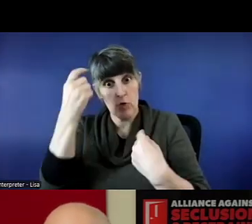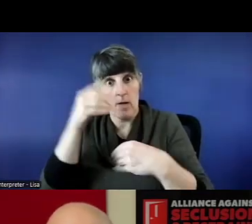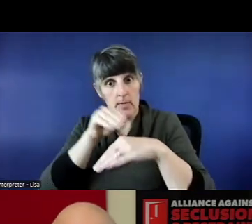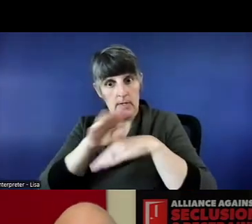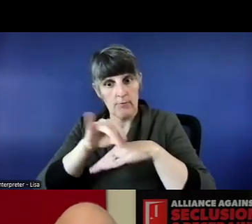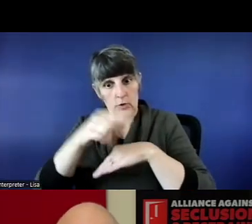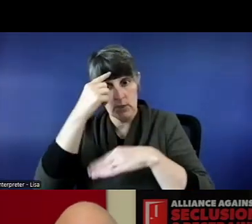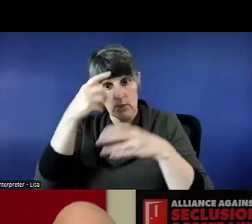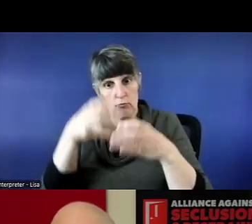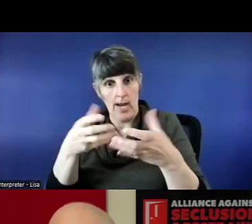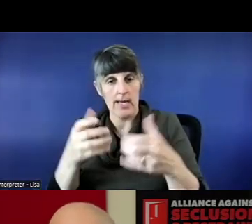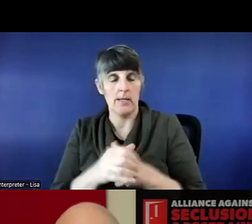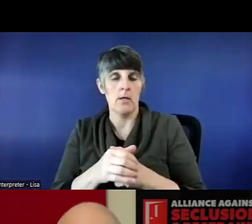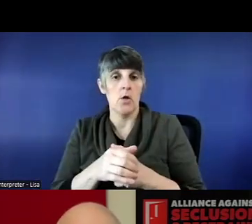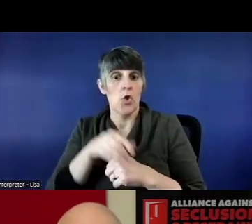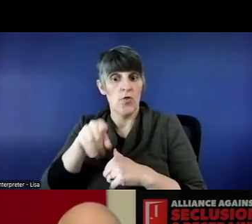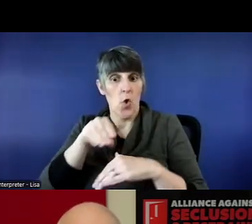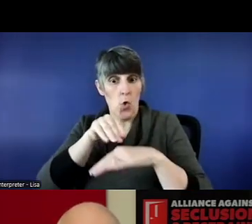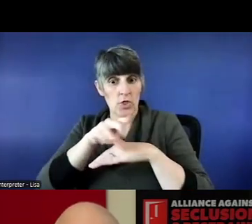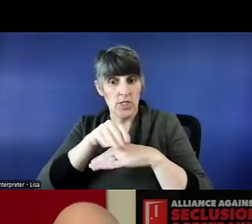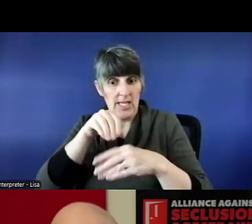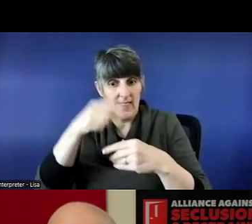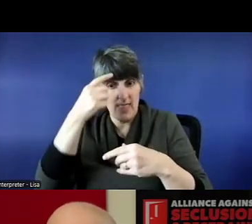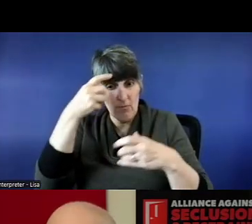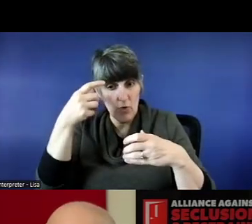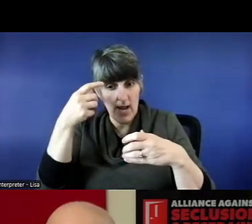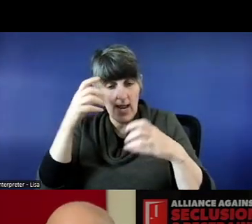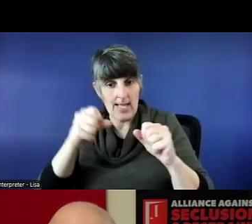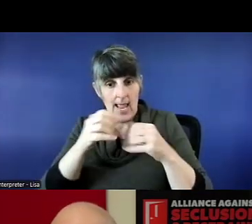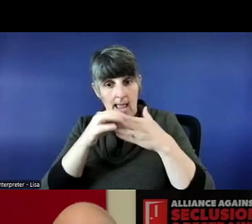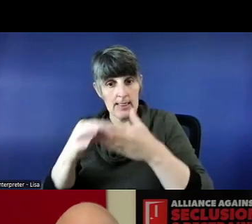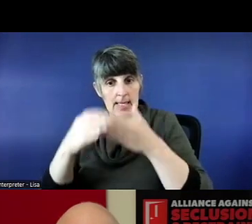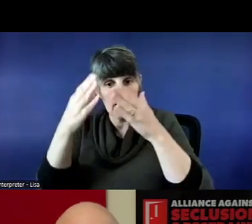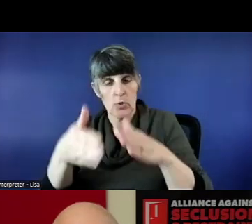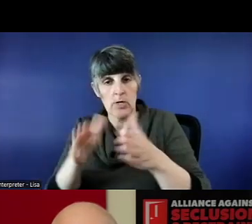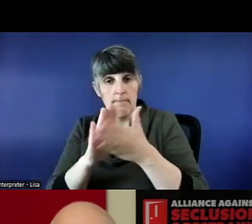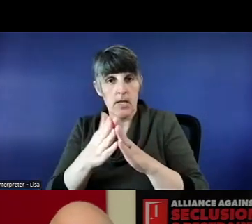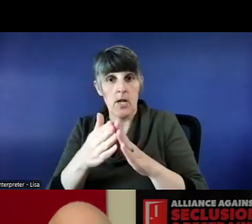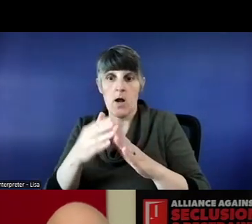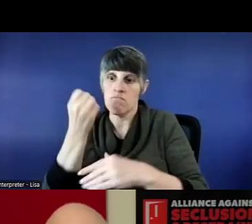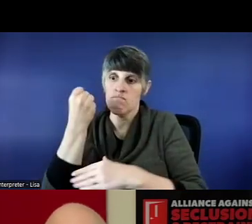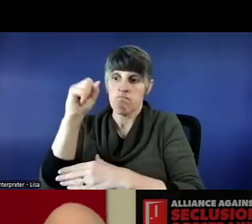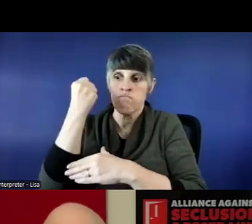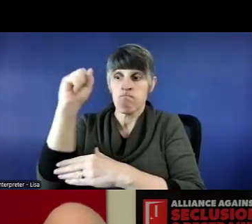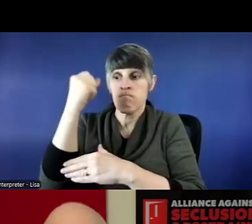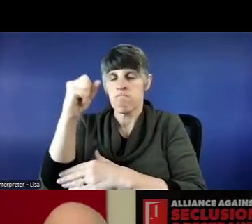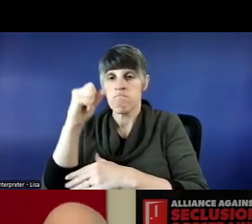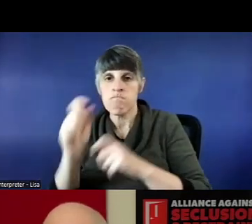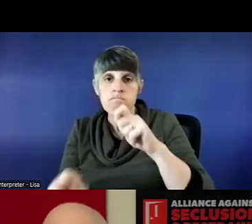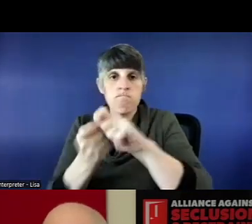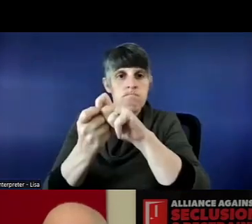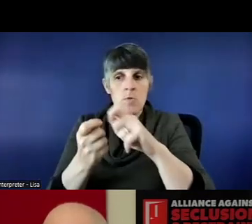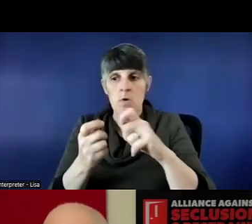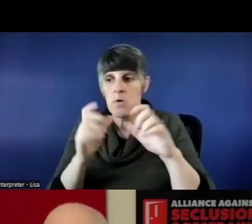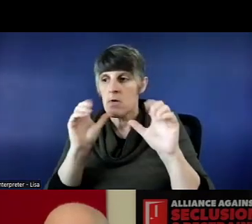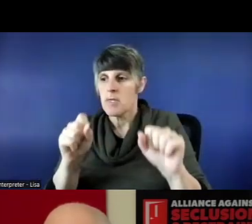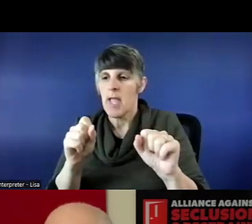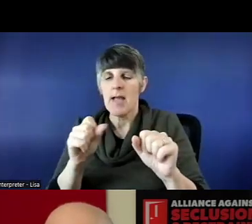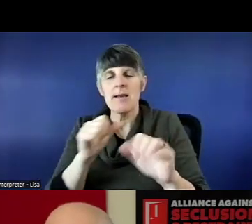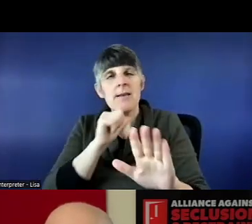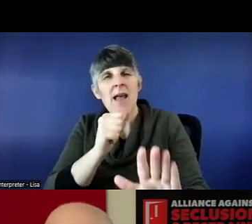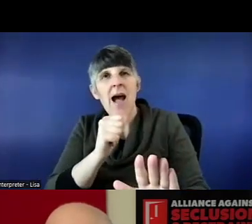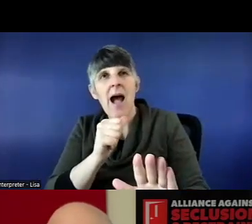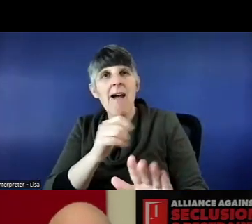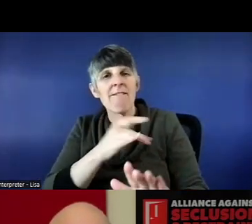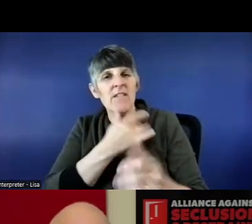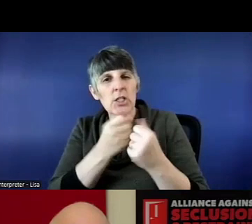brain. Those changes that occur in the brain can lead an individual to be hypervigilant, can lead an individual to kind of not necessarily